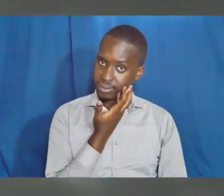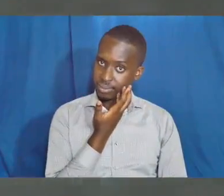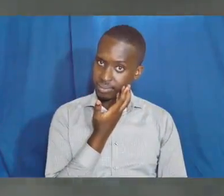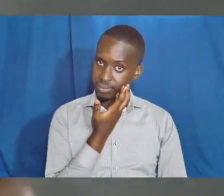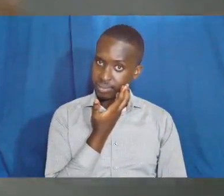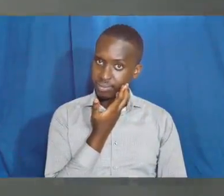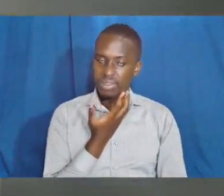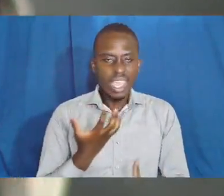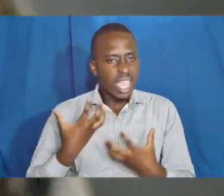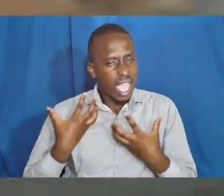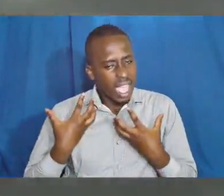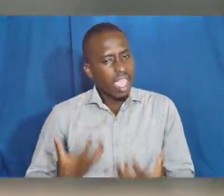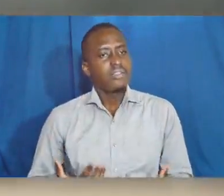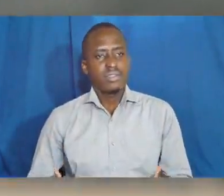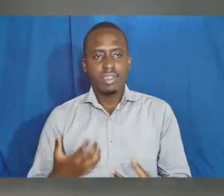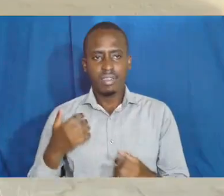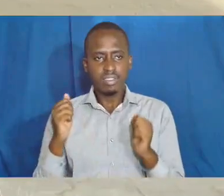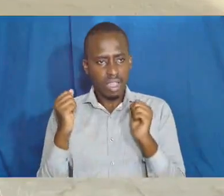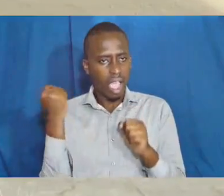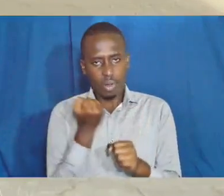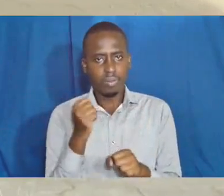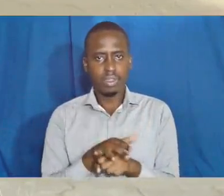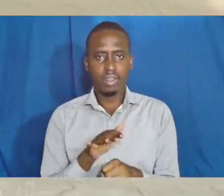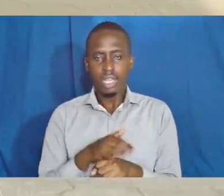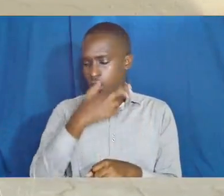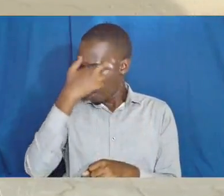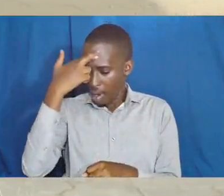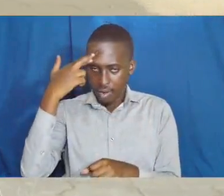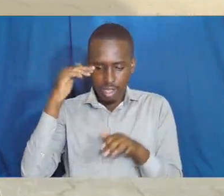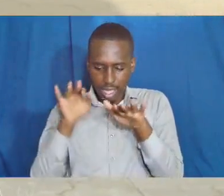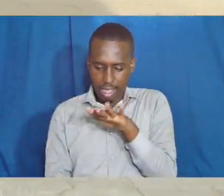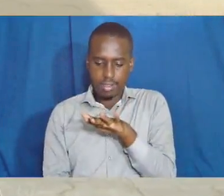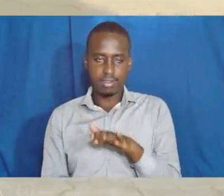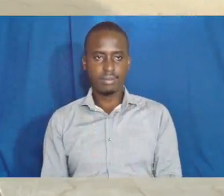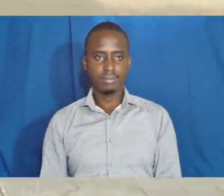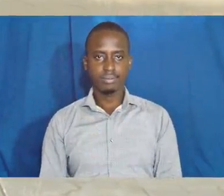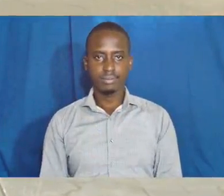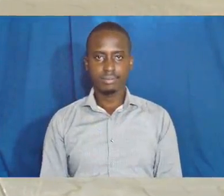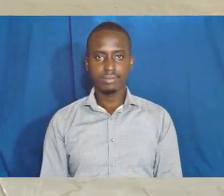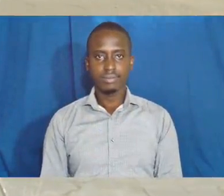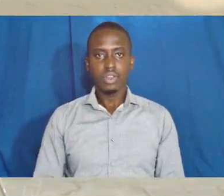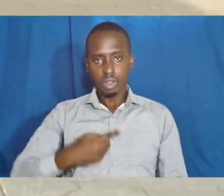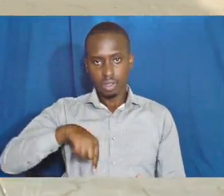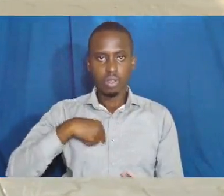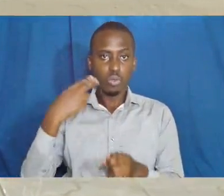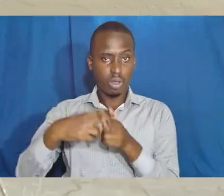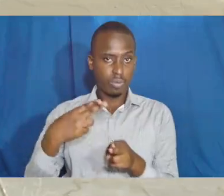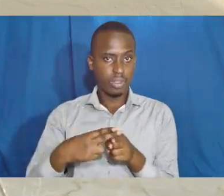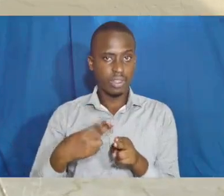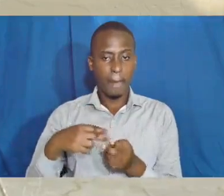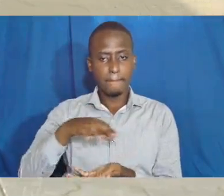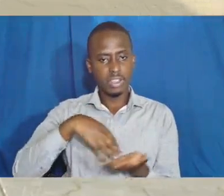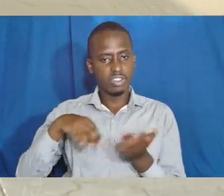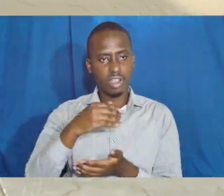is heavier, is dense. So that is why it goes down. So we also call this